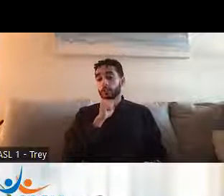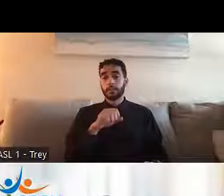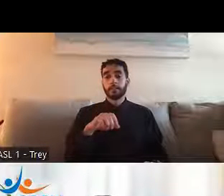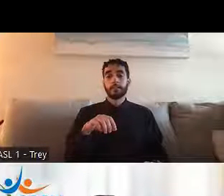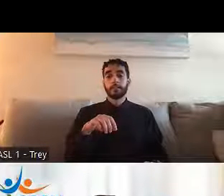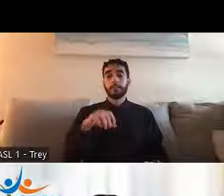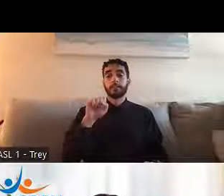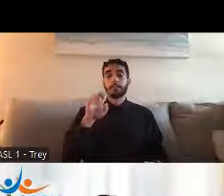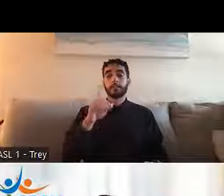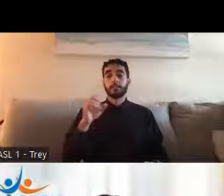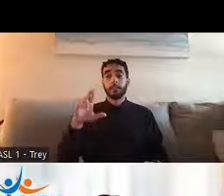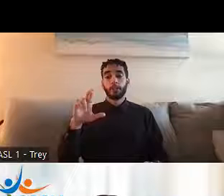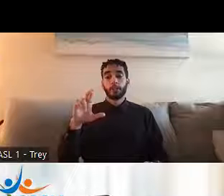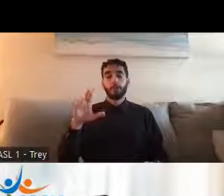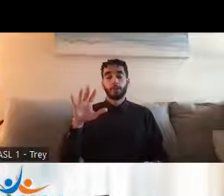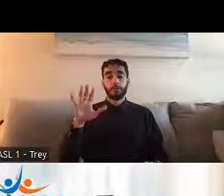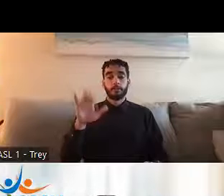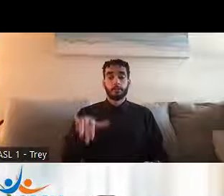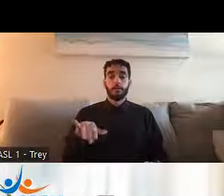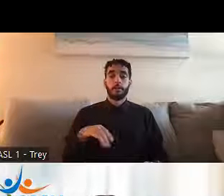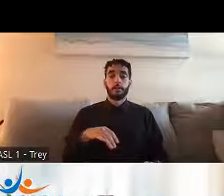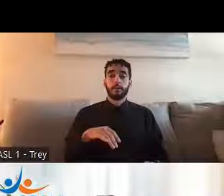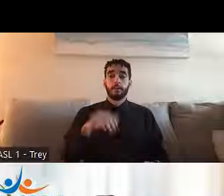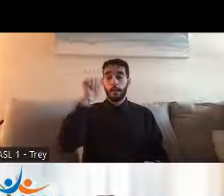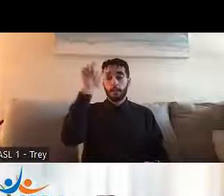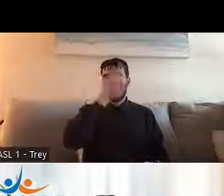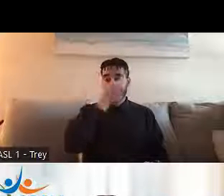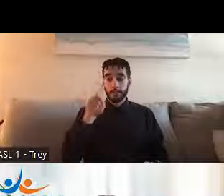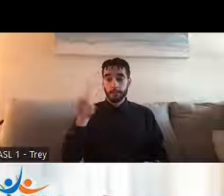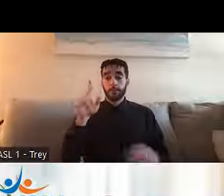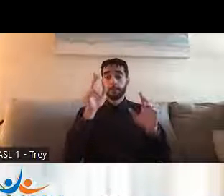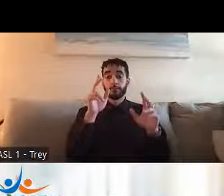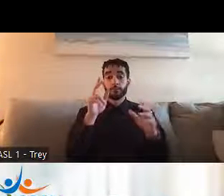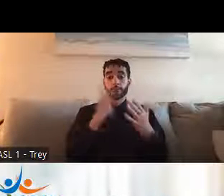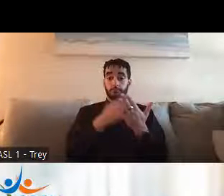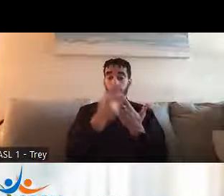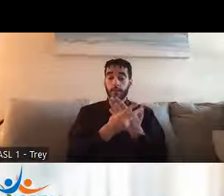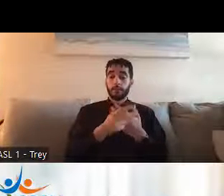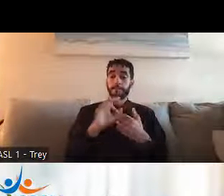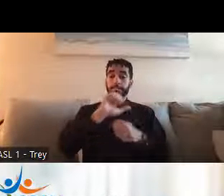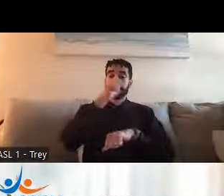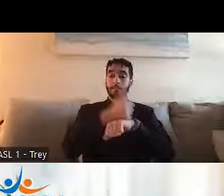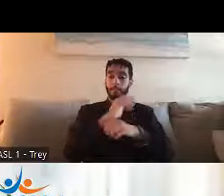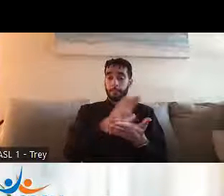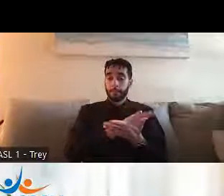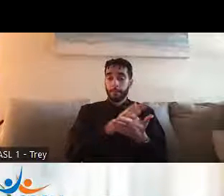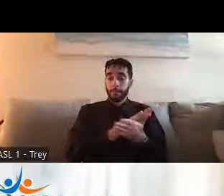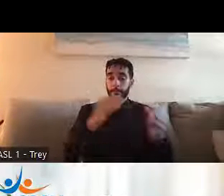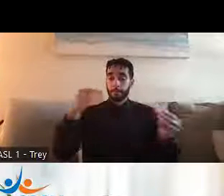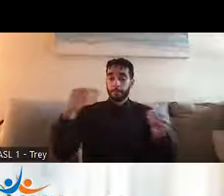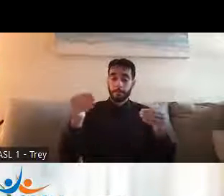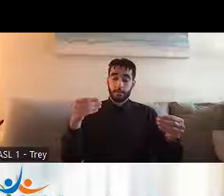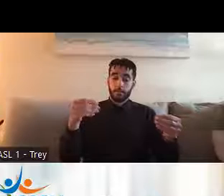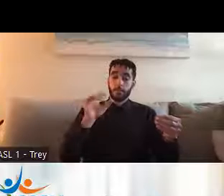Sutter counties. So the Alzheimer's disease program developed a best practices document and shared that with the 7 newly funded local